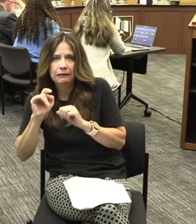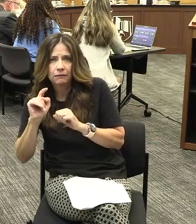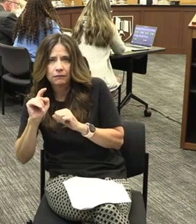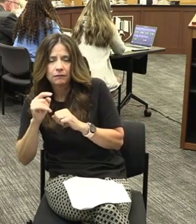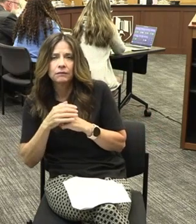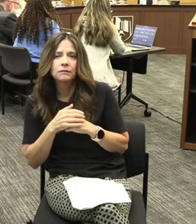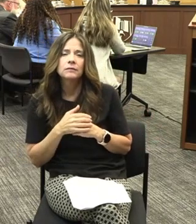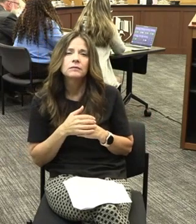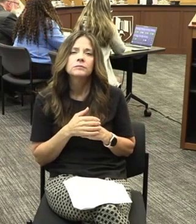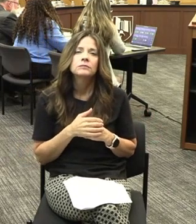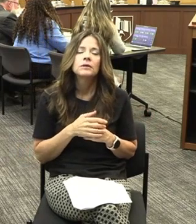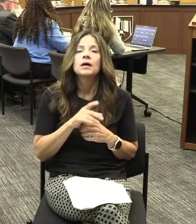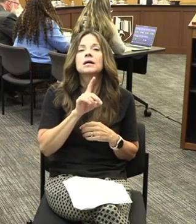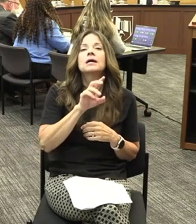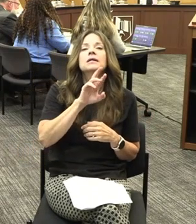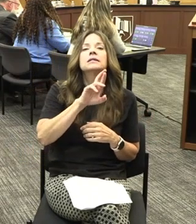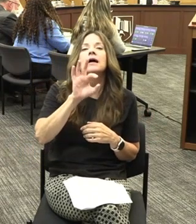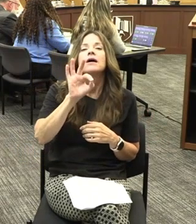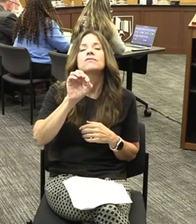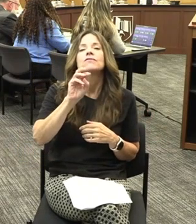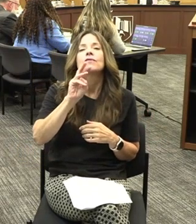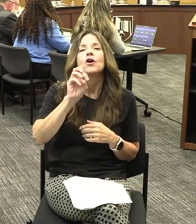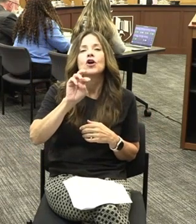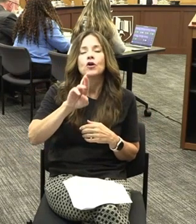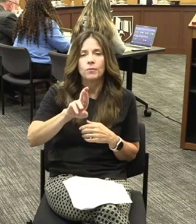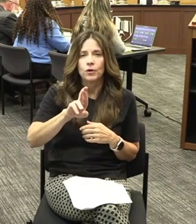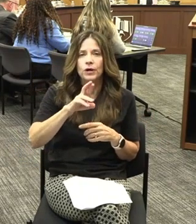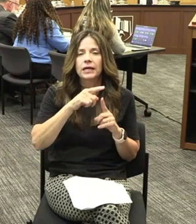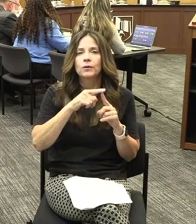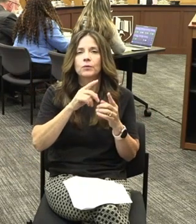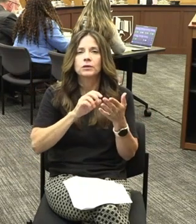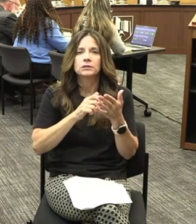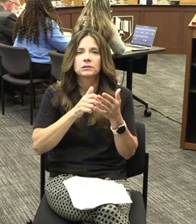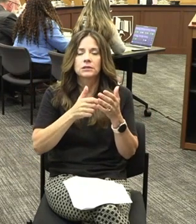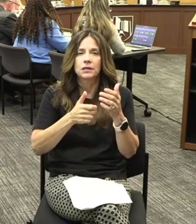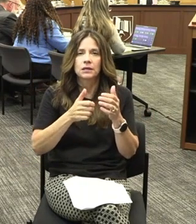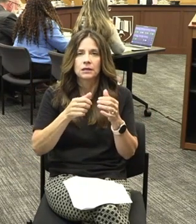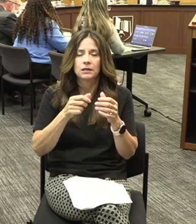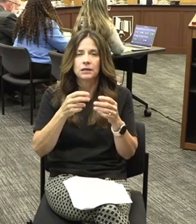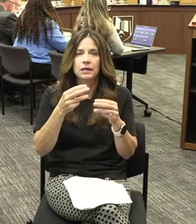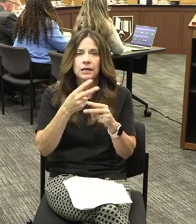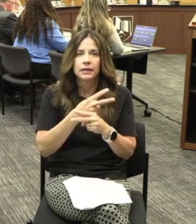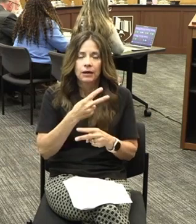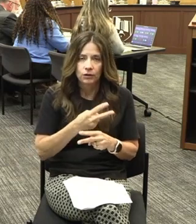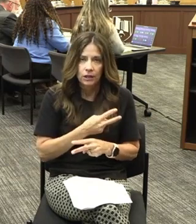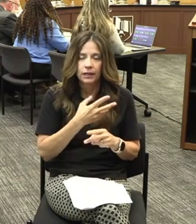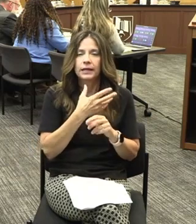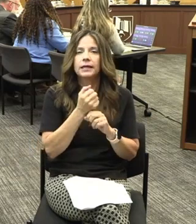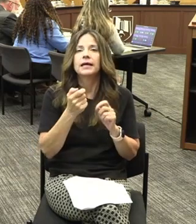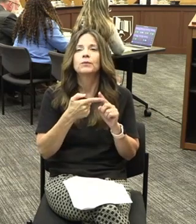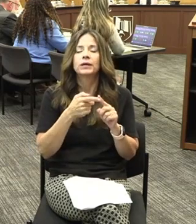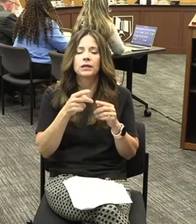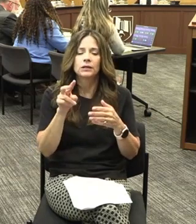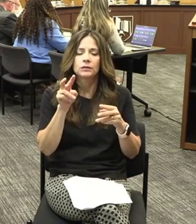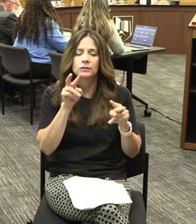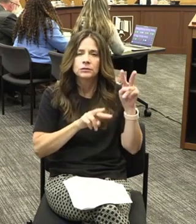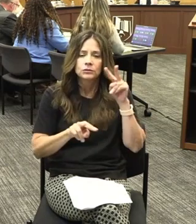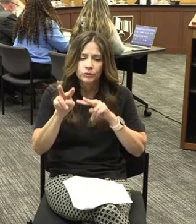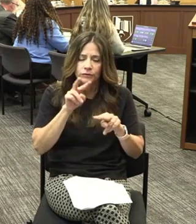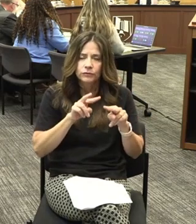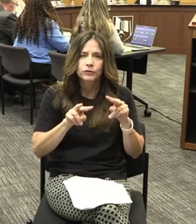Thanks, Dr. Farmer. The item was calculated as trustee Bottomley suggested. We reviewed some accounts. We were able